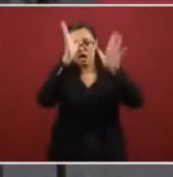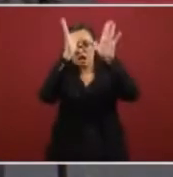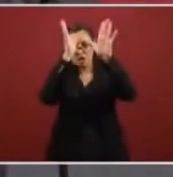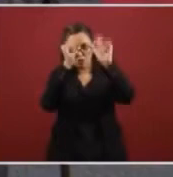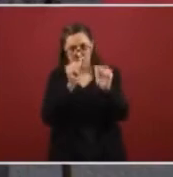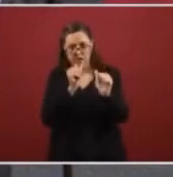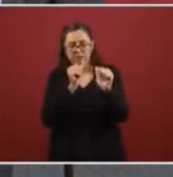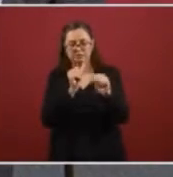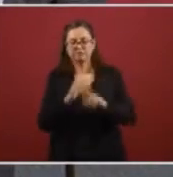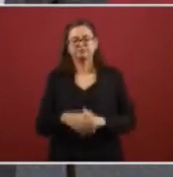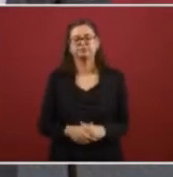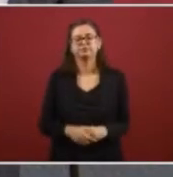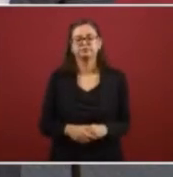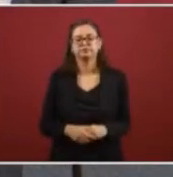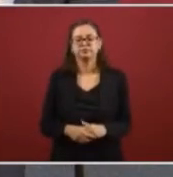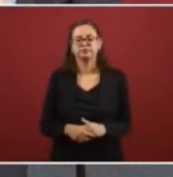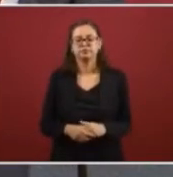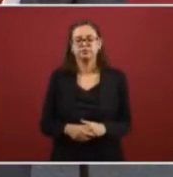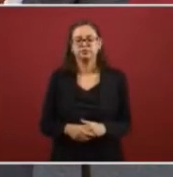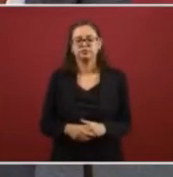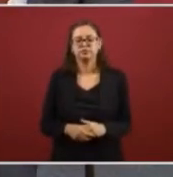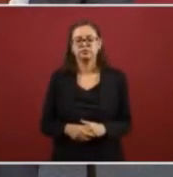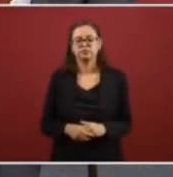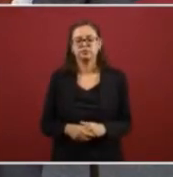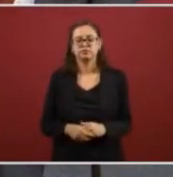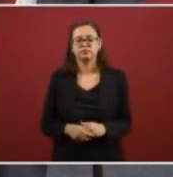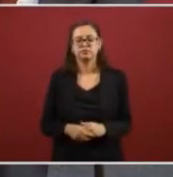we'll come to an agreement.